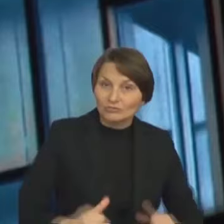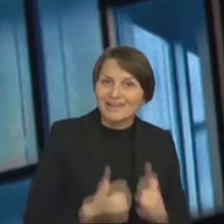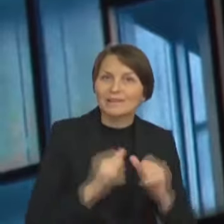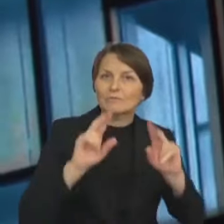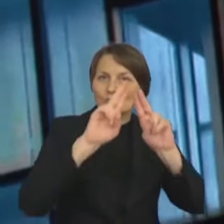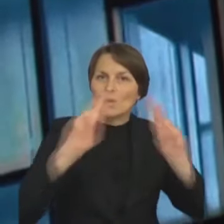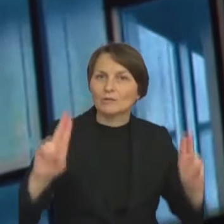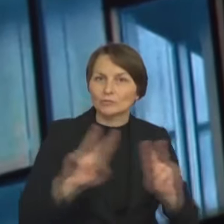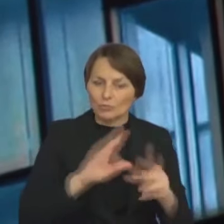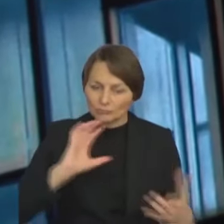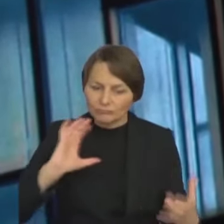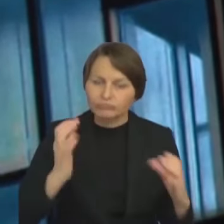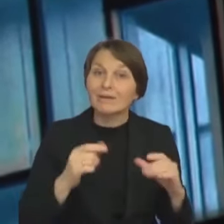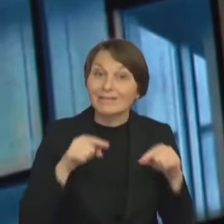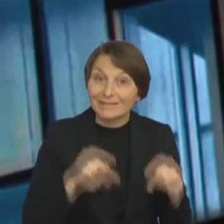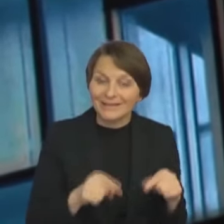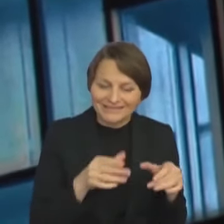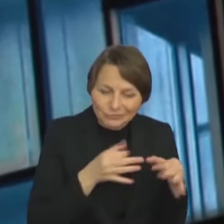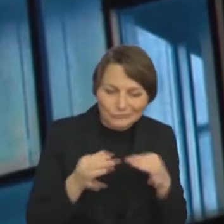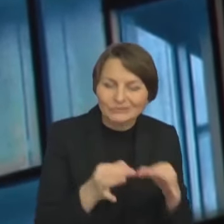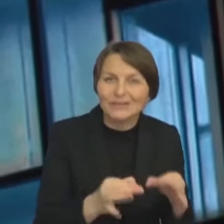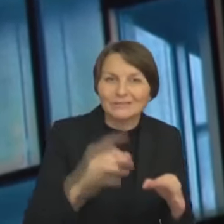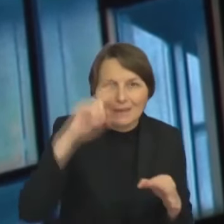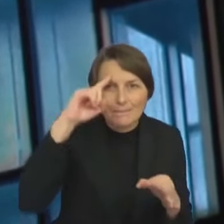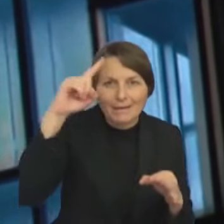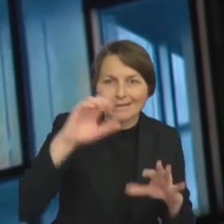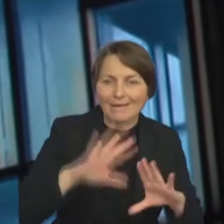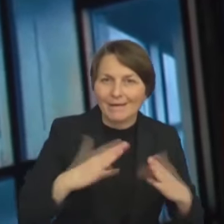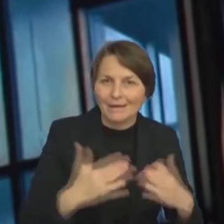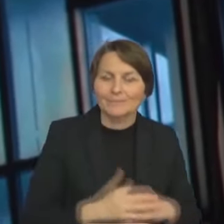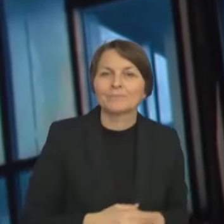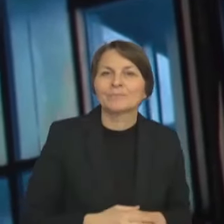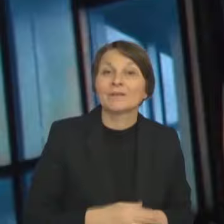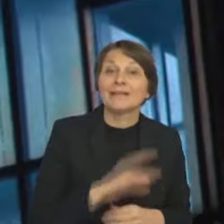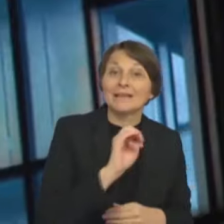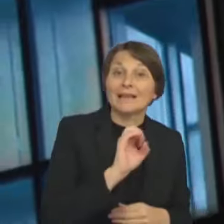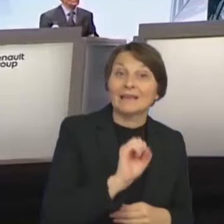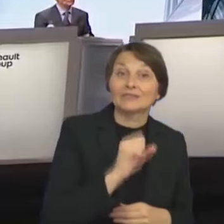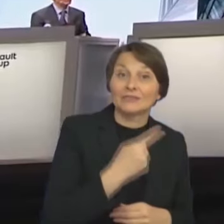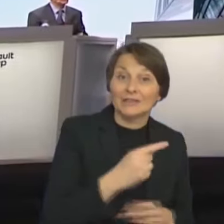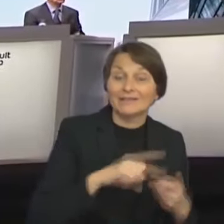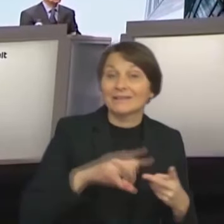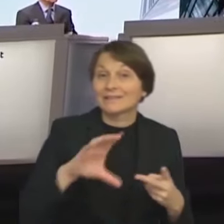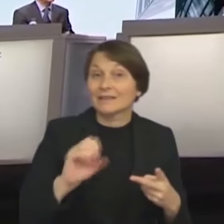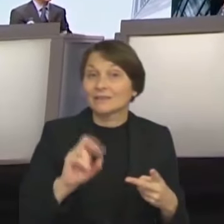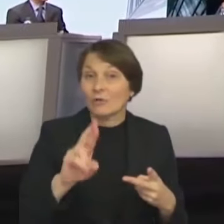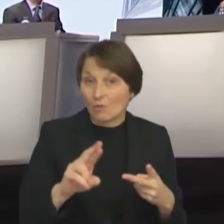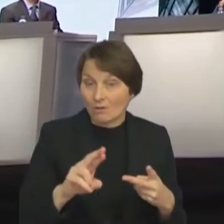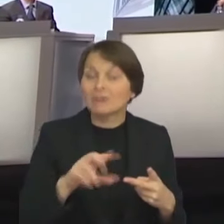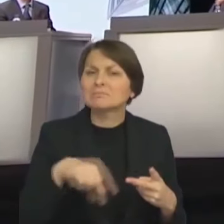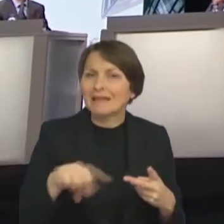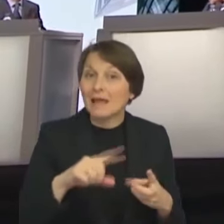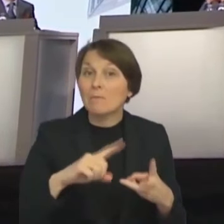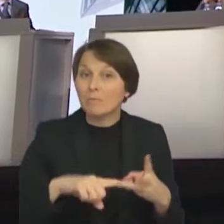strategic plan. The criteria of CSR or ESG commitments and customer satisfaction and quality have been